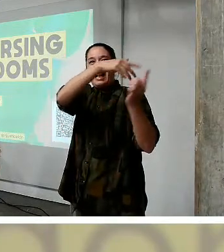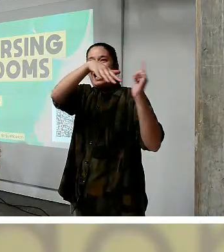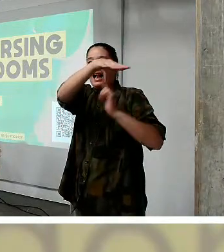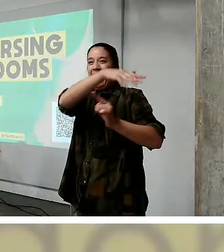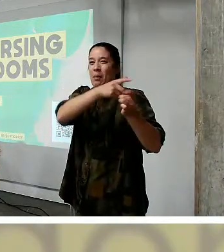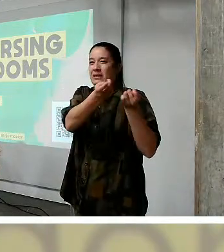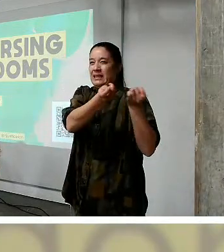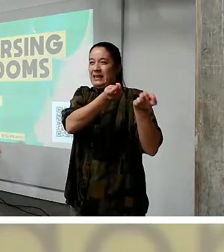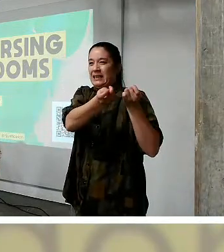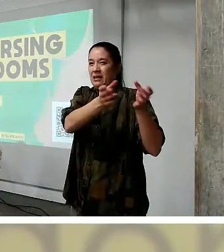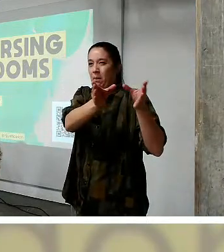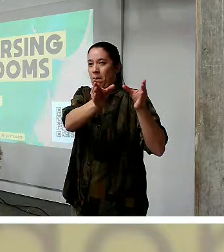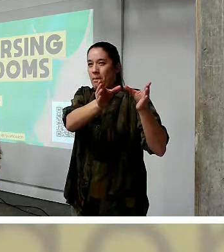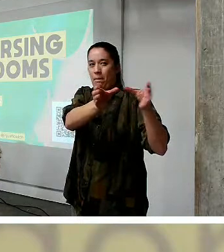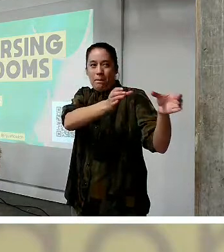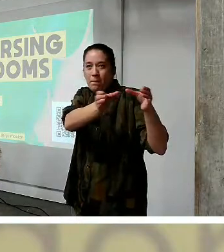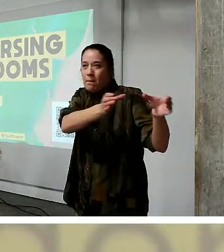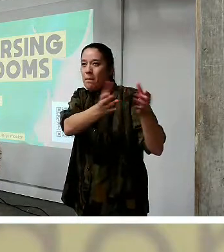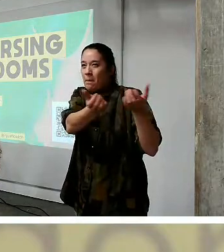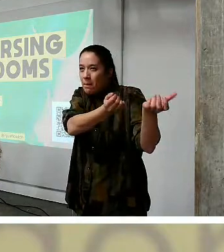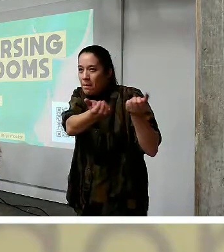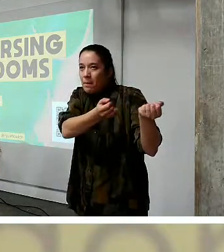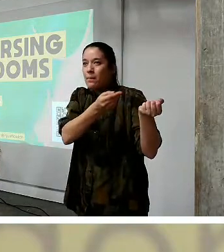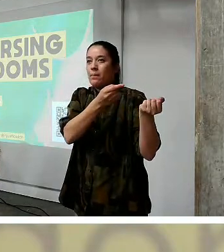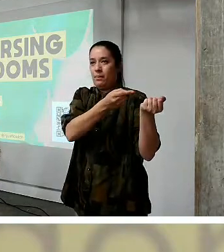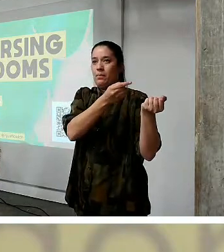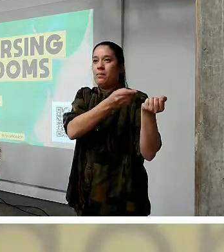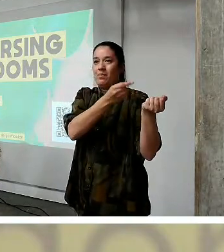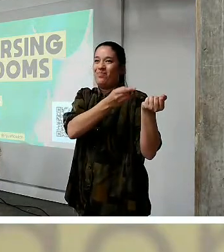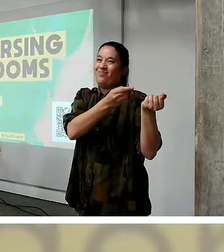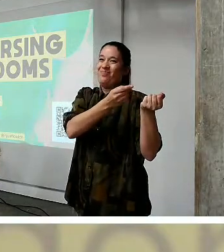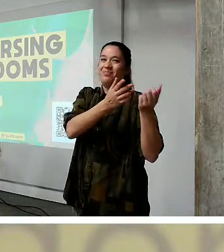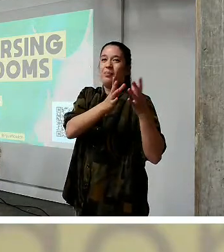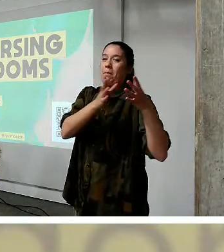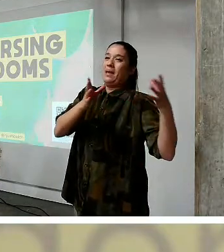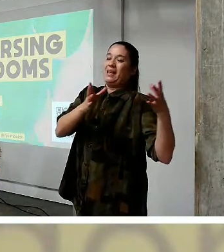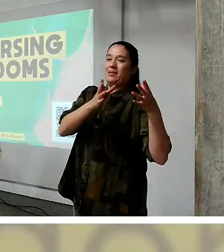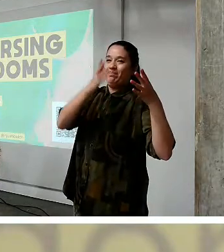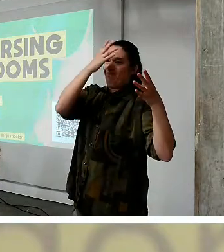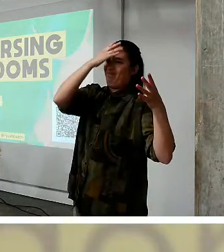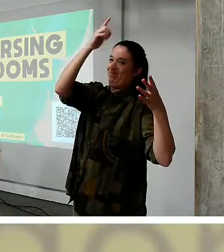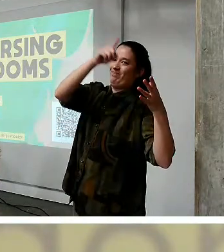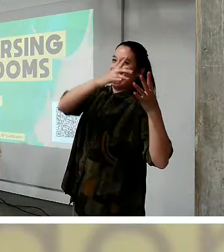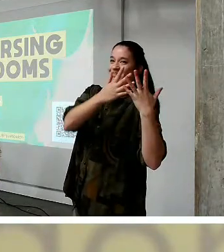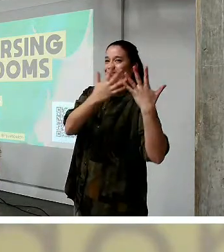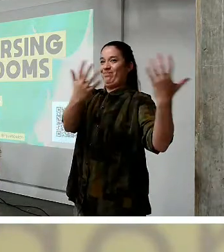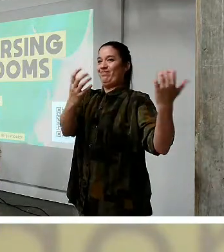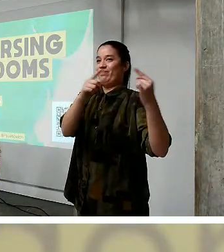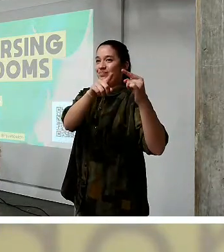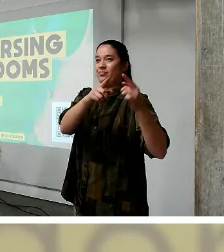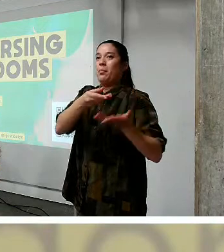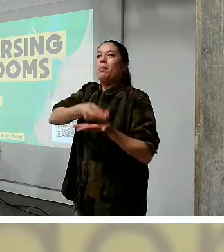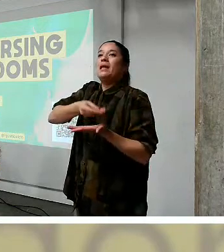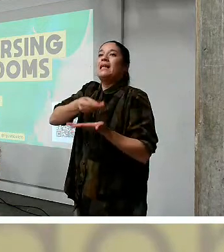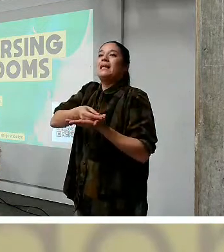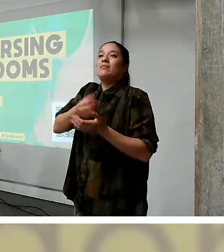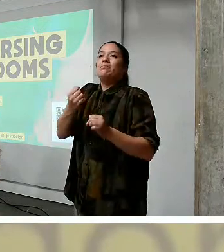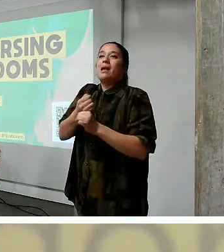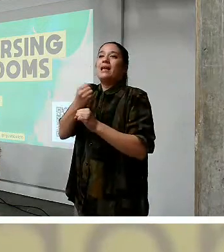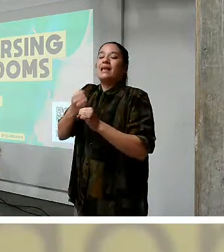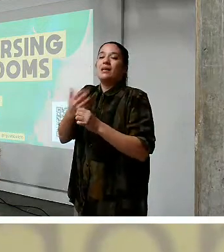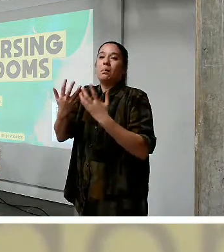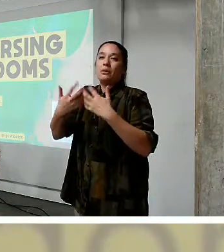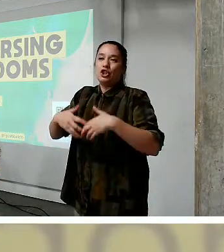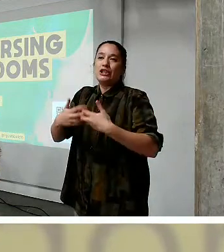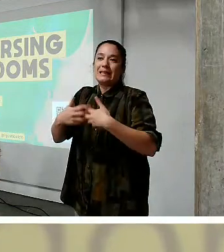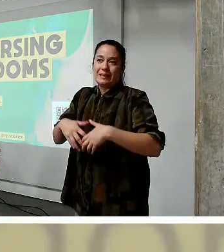our usefulness or otherwise to the money-making machine. And it is also the